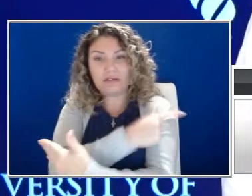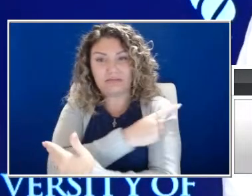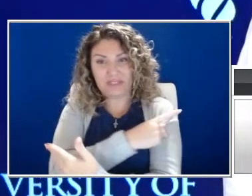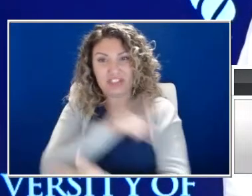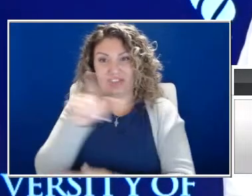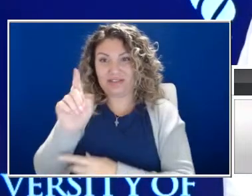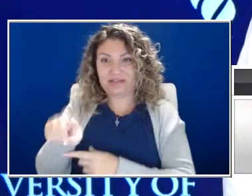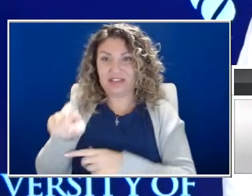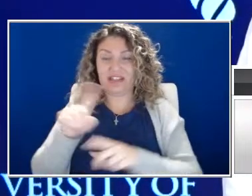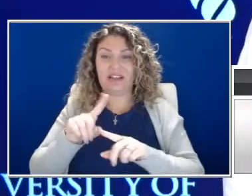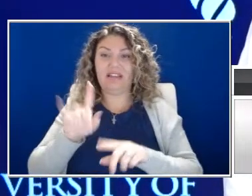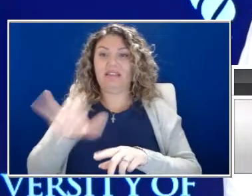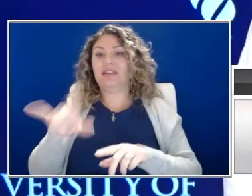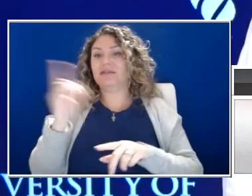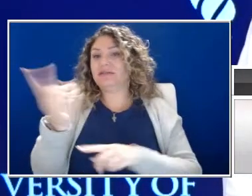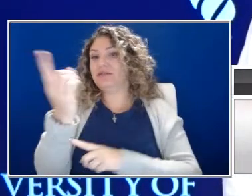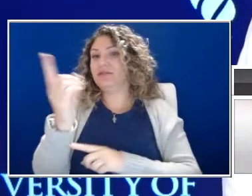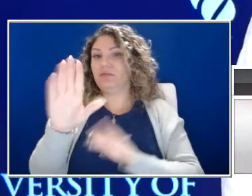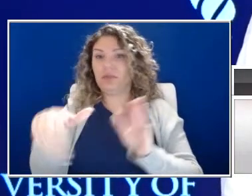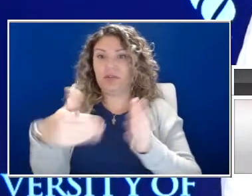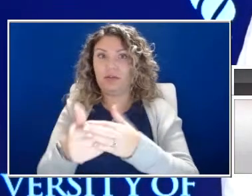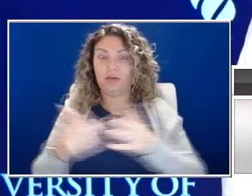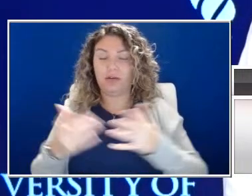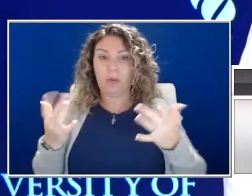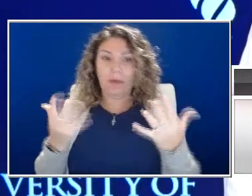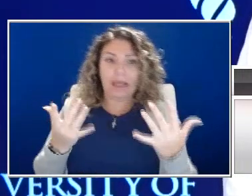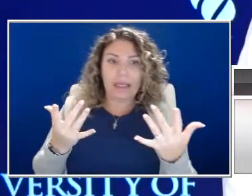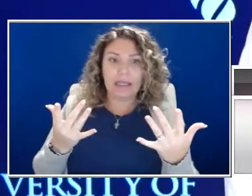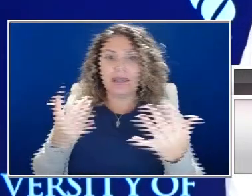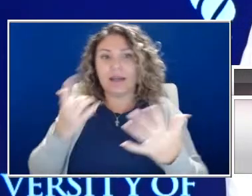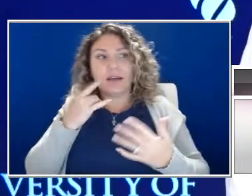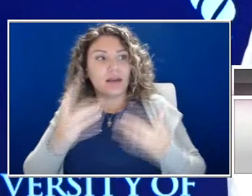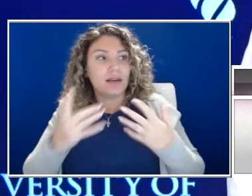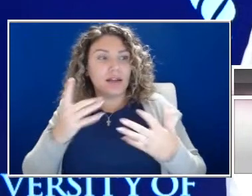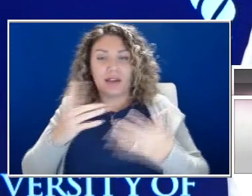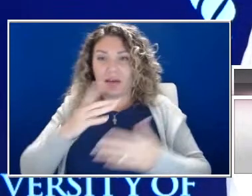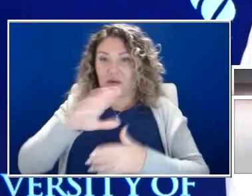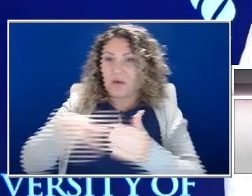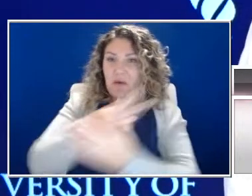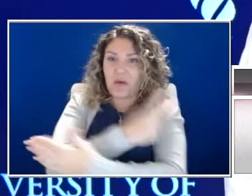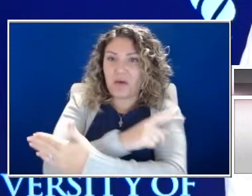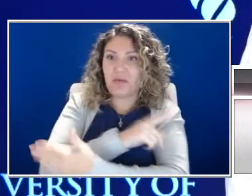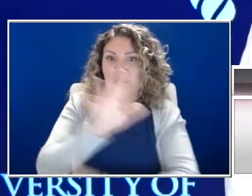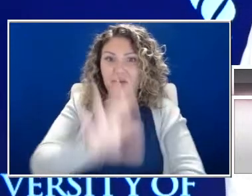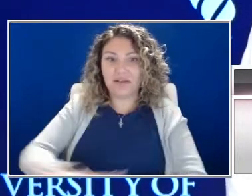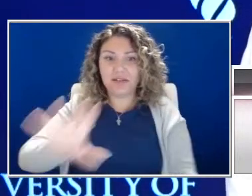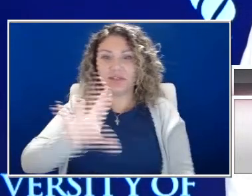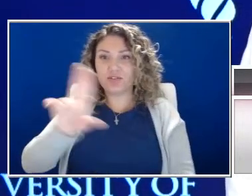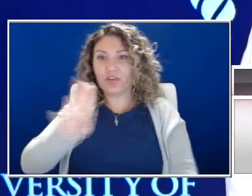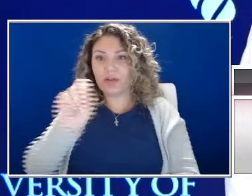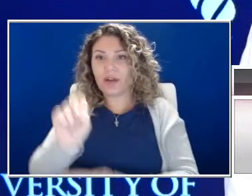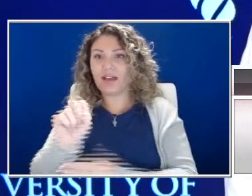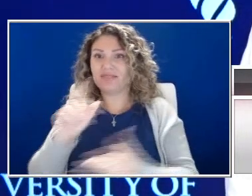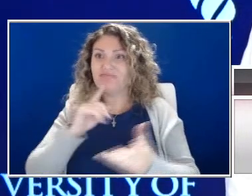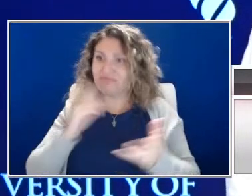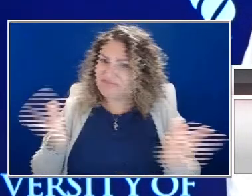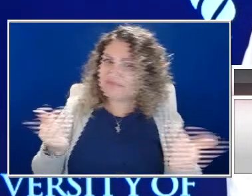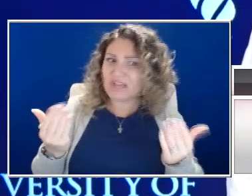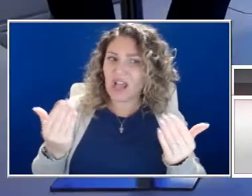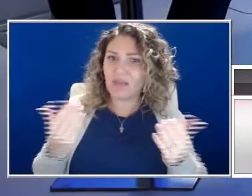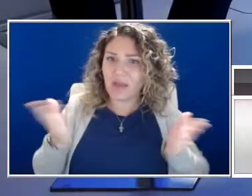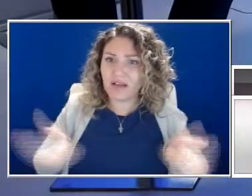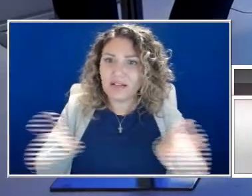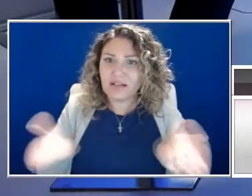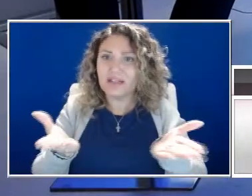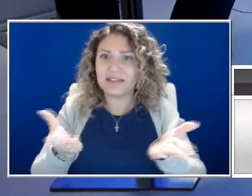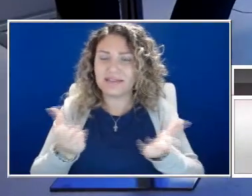all standing on top of the building, we docs and patients around the nation, saying, come on, let's up the game, guys. This is highly effective. Well, and you